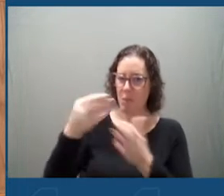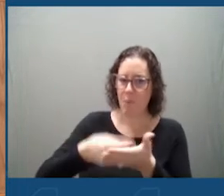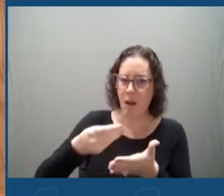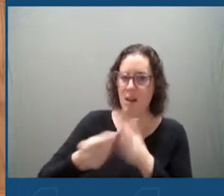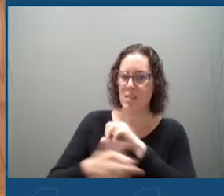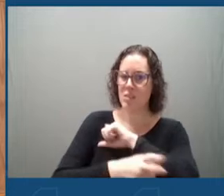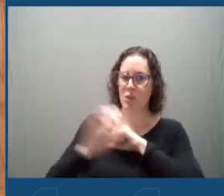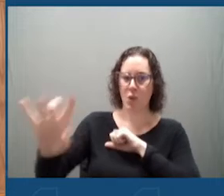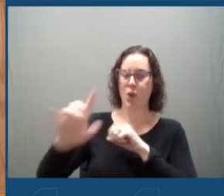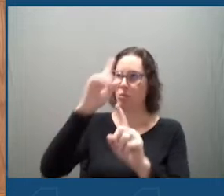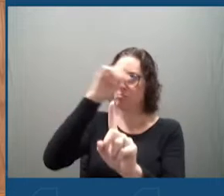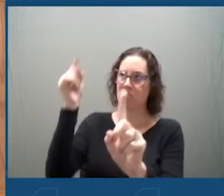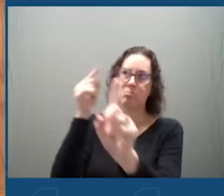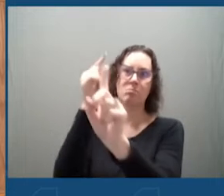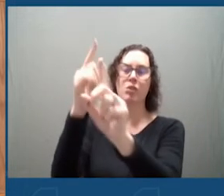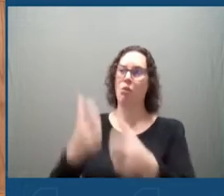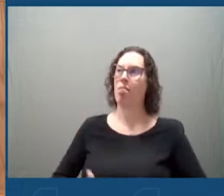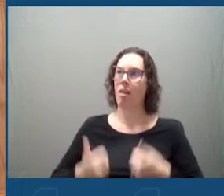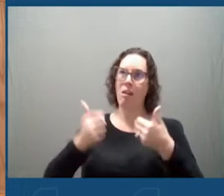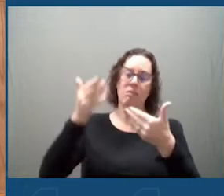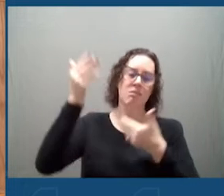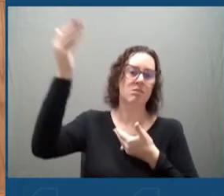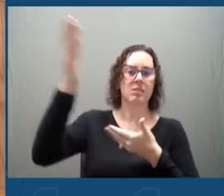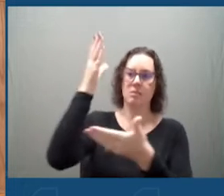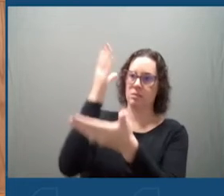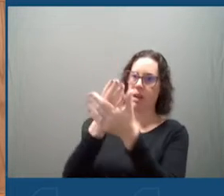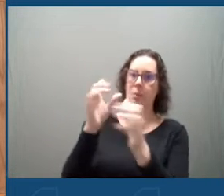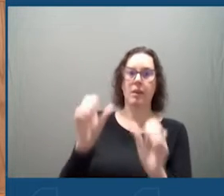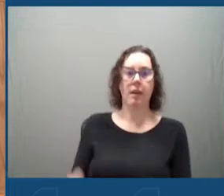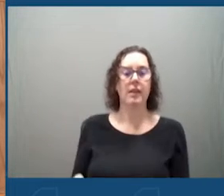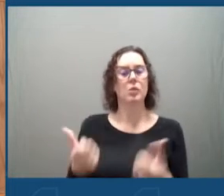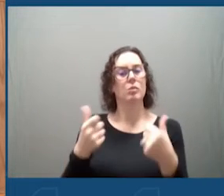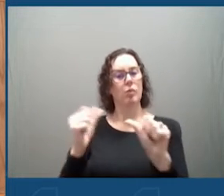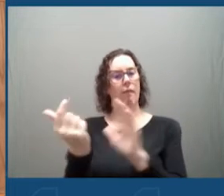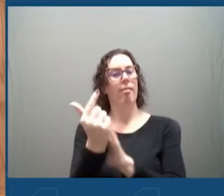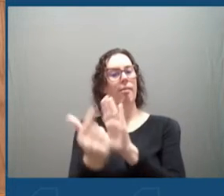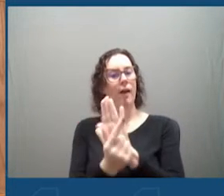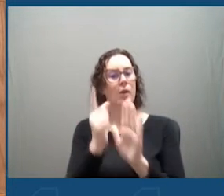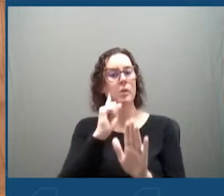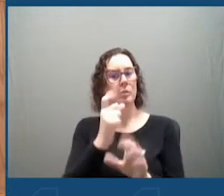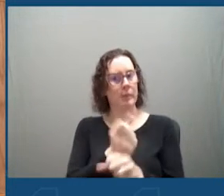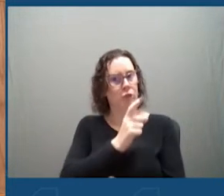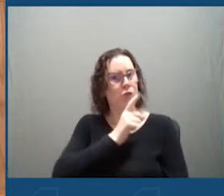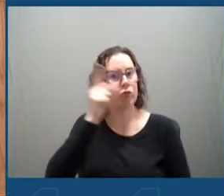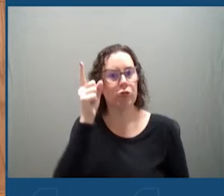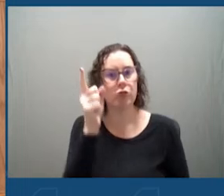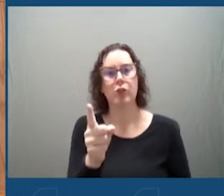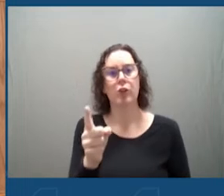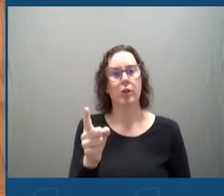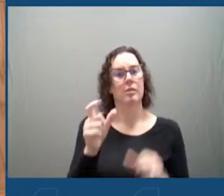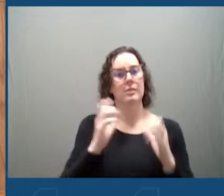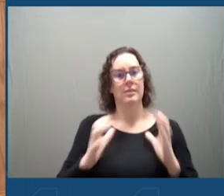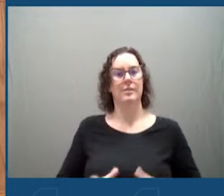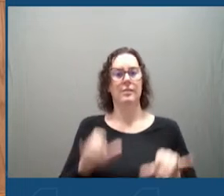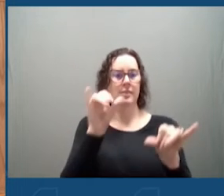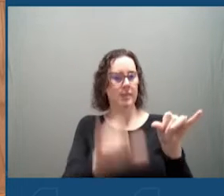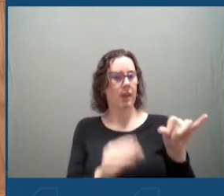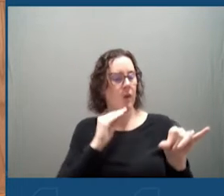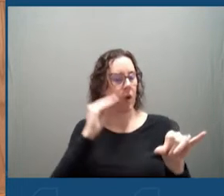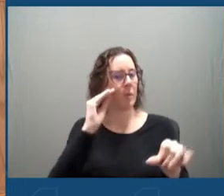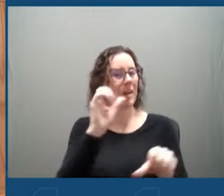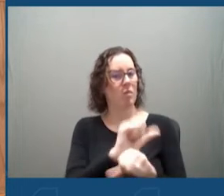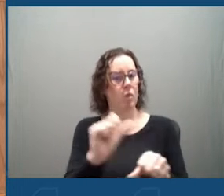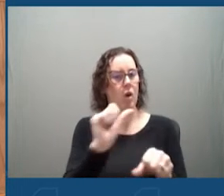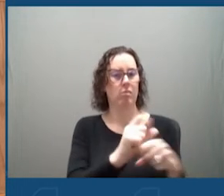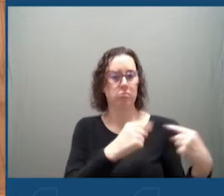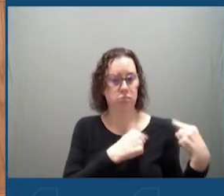office to combat deed theft and ensure New Yorkers can stay in their homes. And I've been focused on this for a long time as a former public advocate and